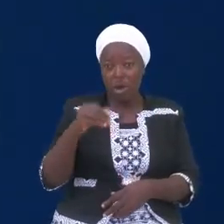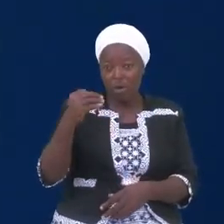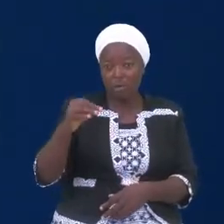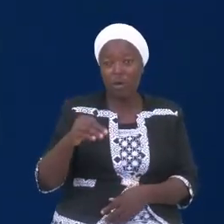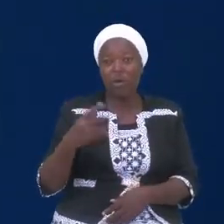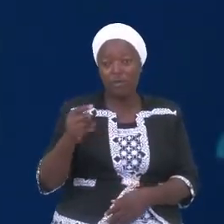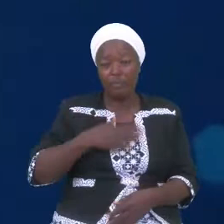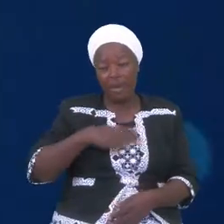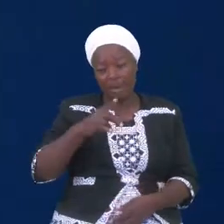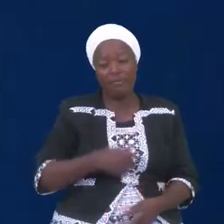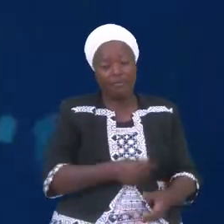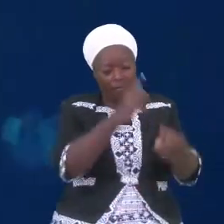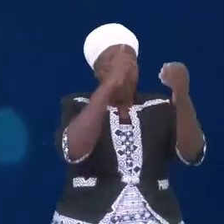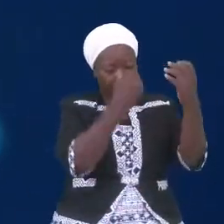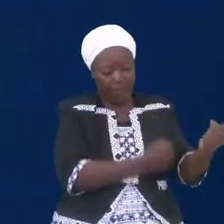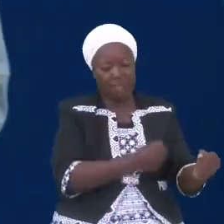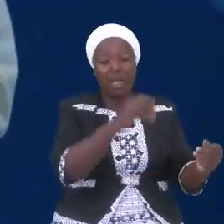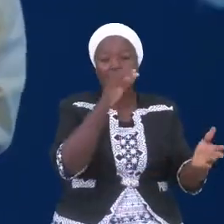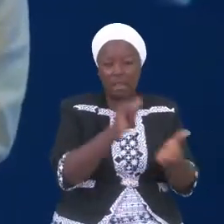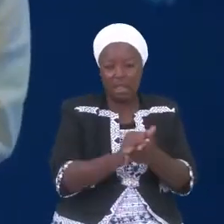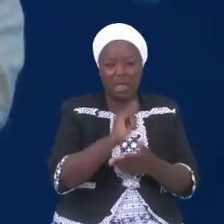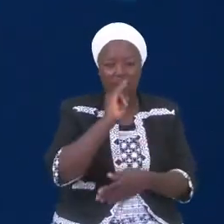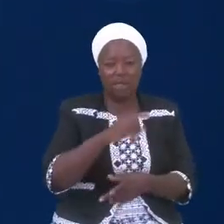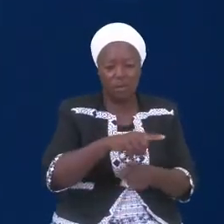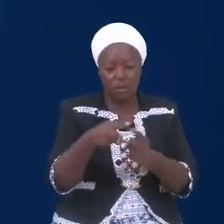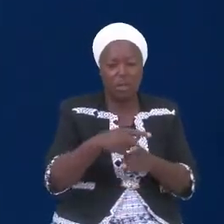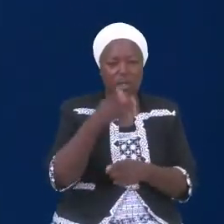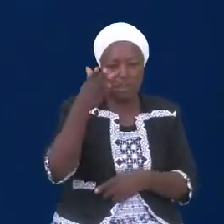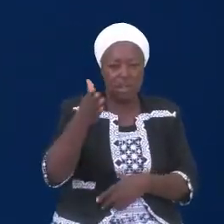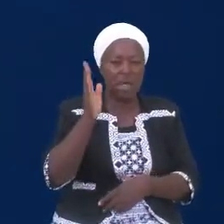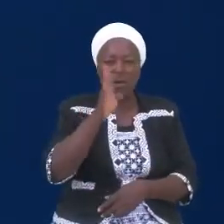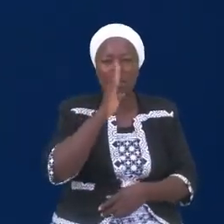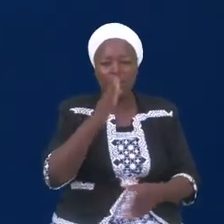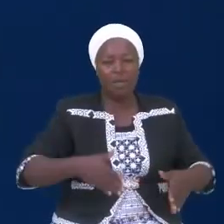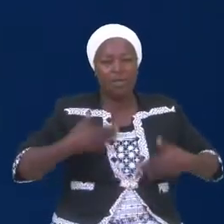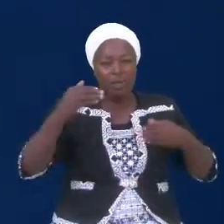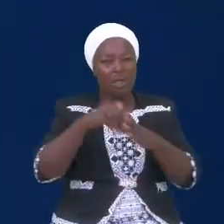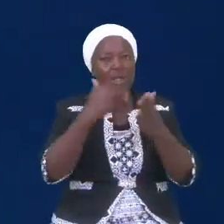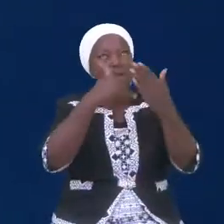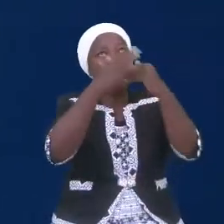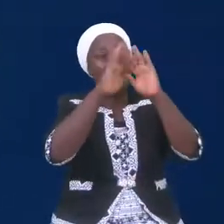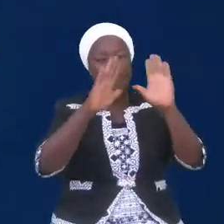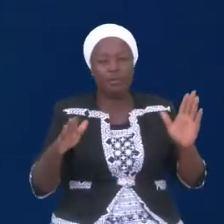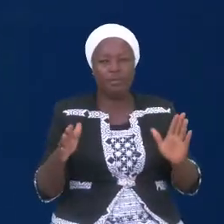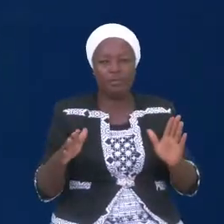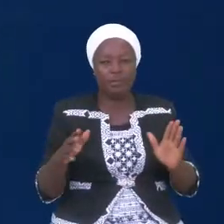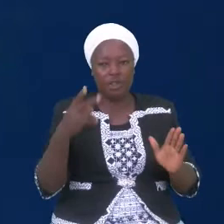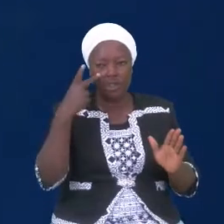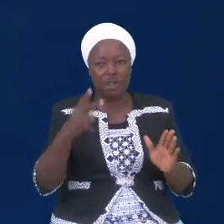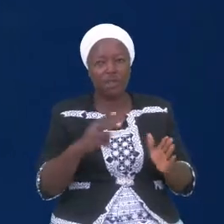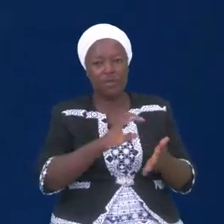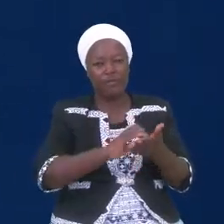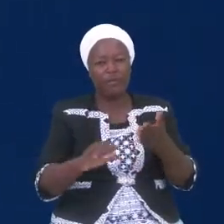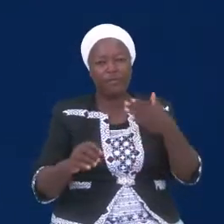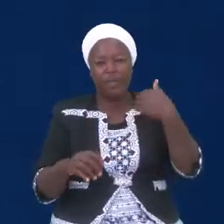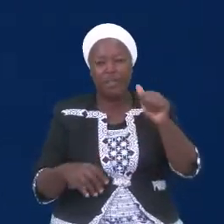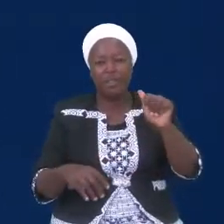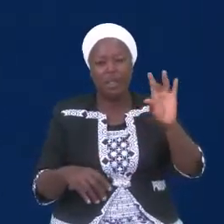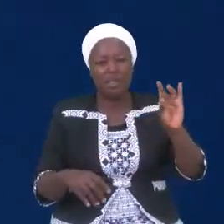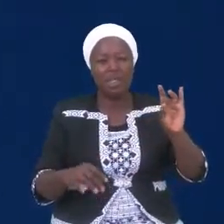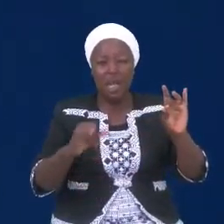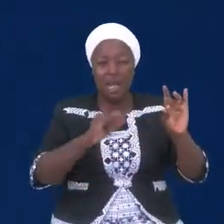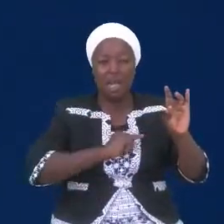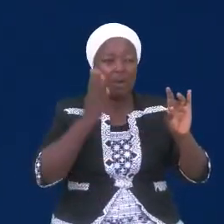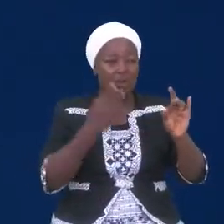faith. That's when there'll be joy in heaven. Look at verse 18 there. In verse 18, I will